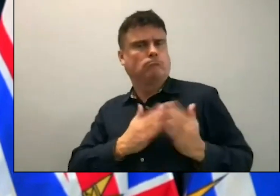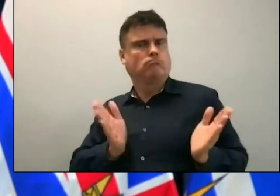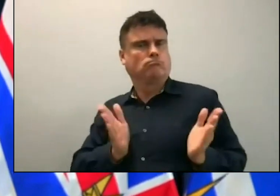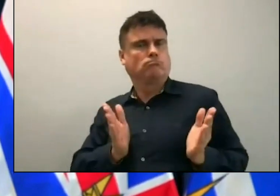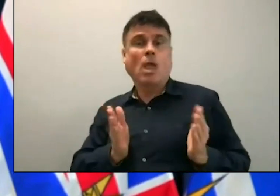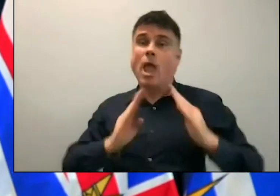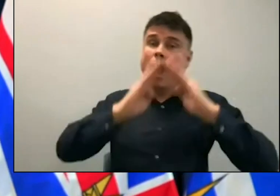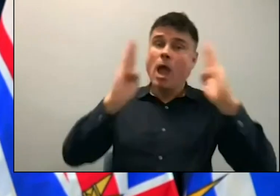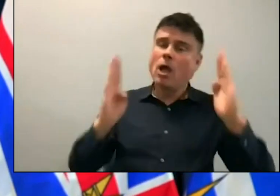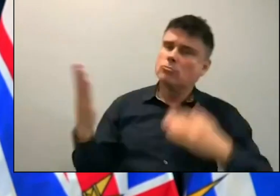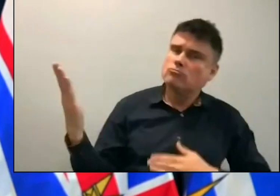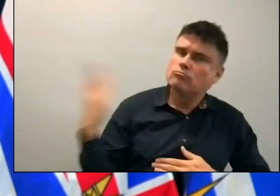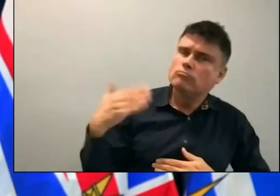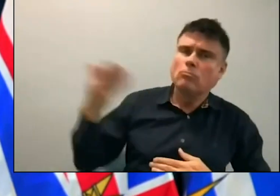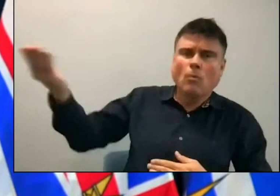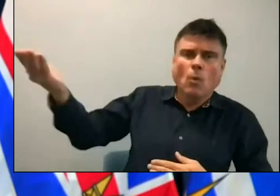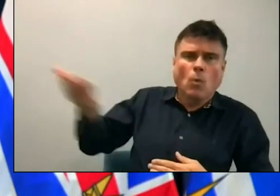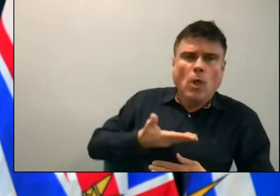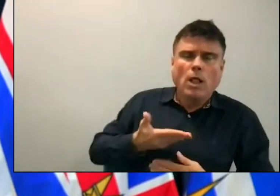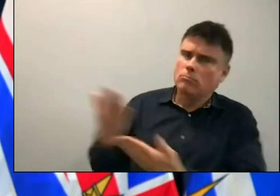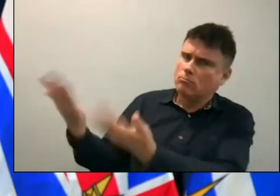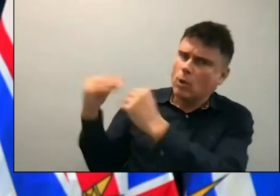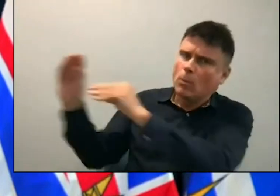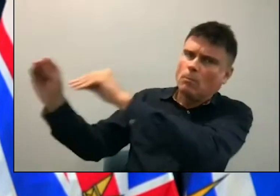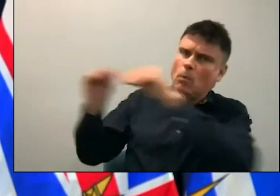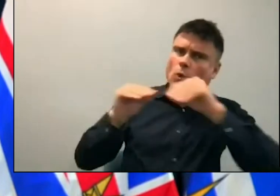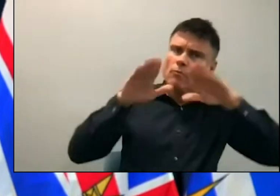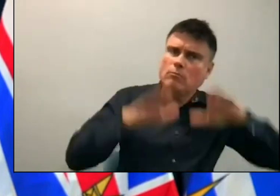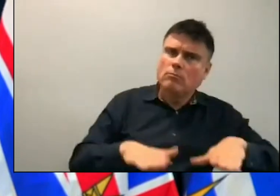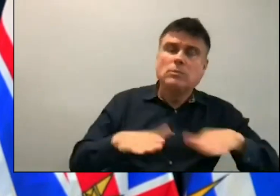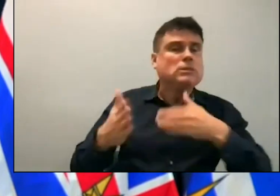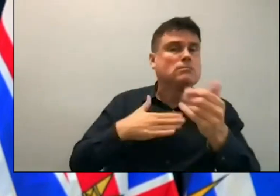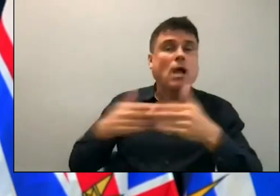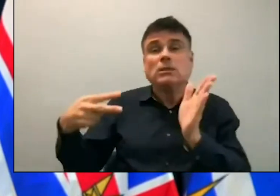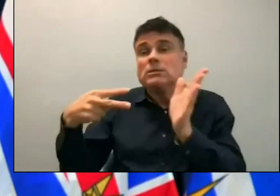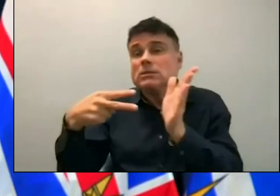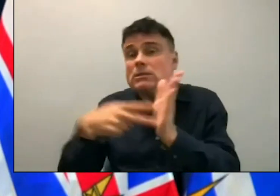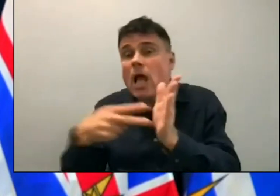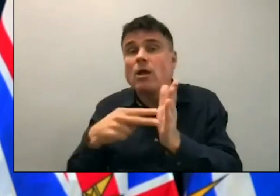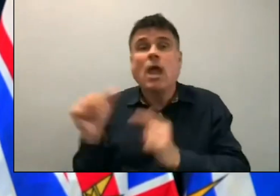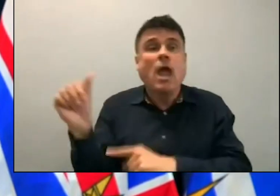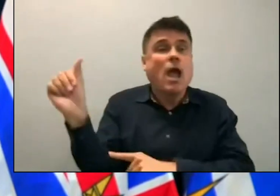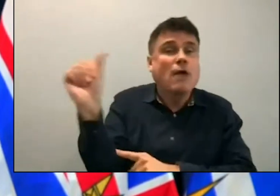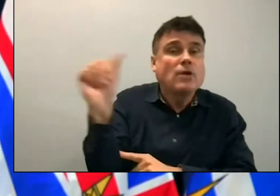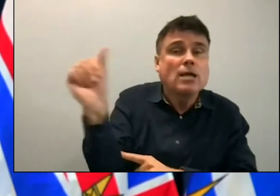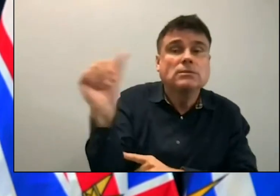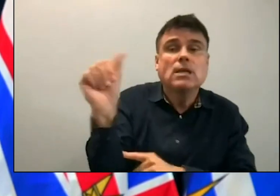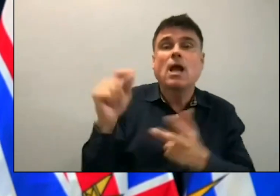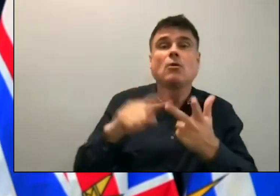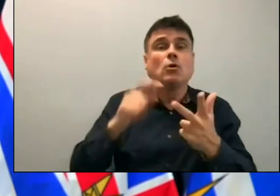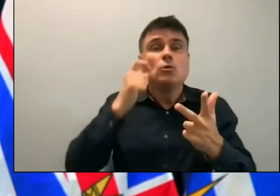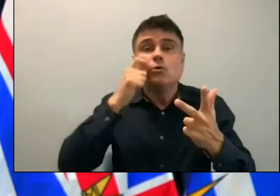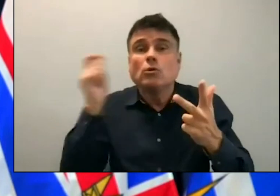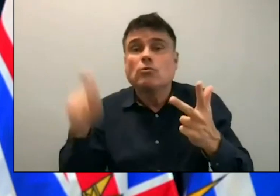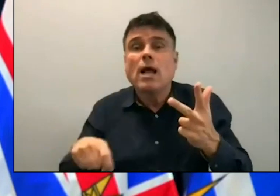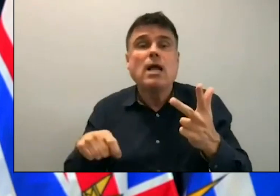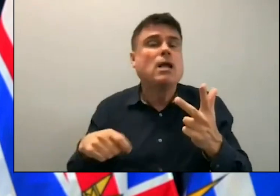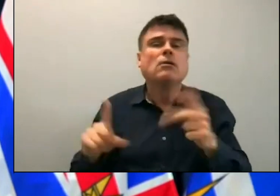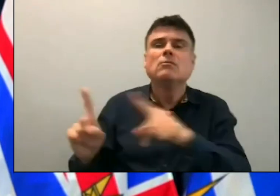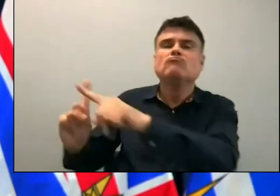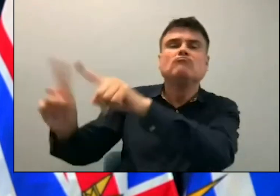refugees, as we have in previous events like this, whether it be Syria, Afghanistan, and many, many other